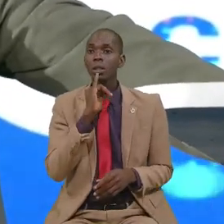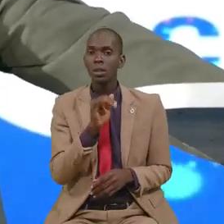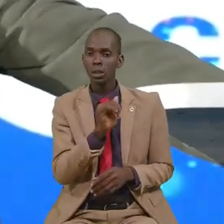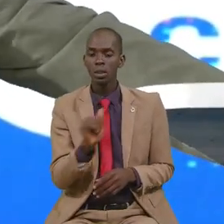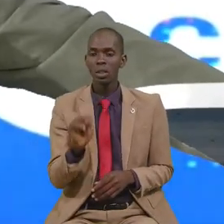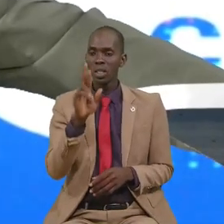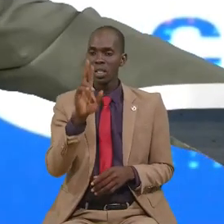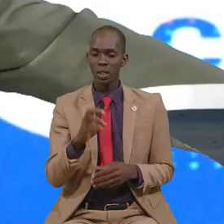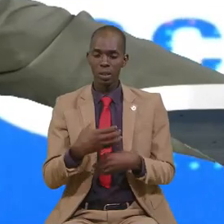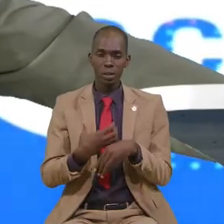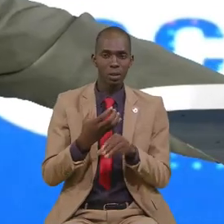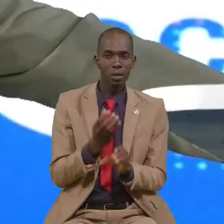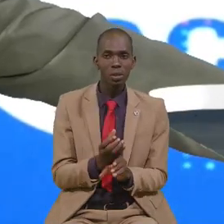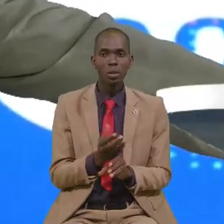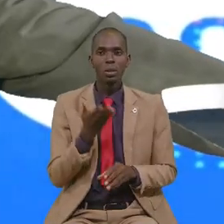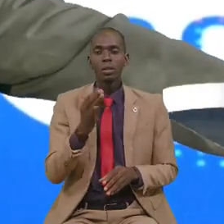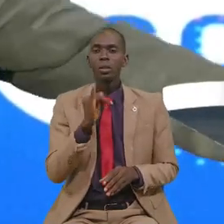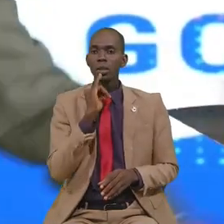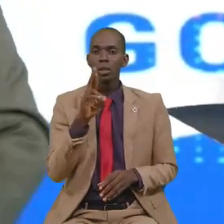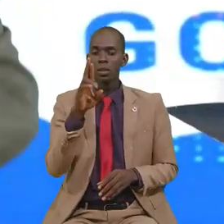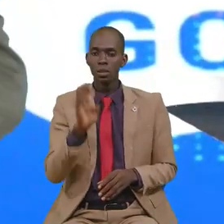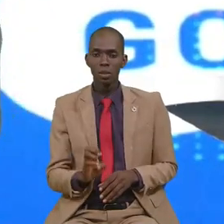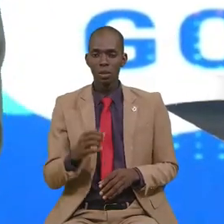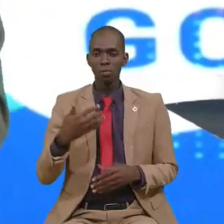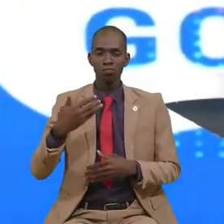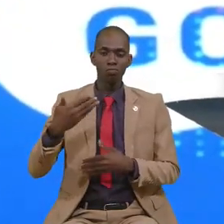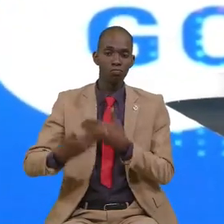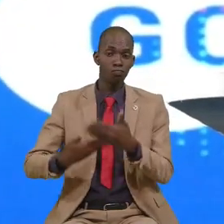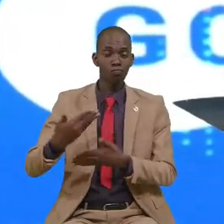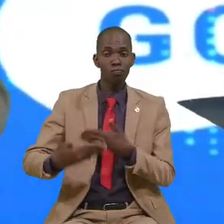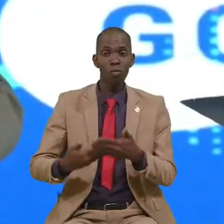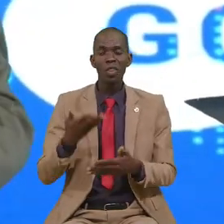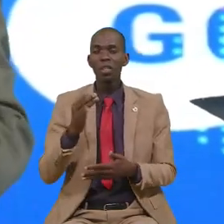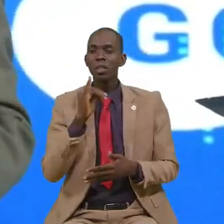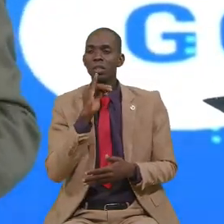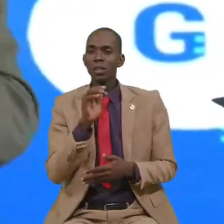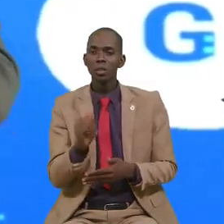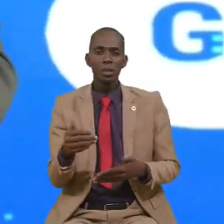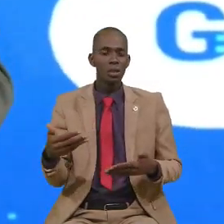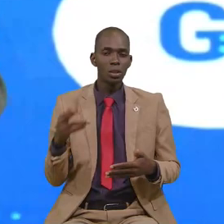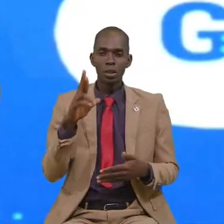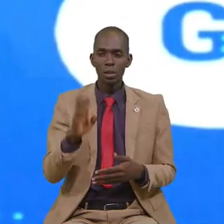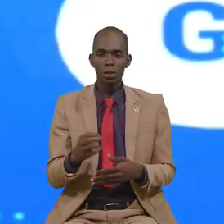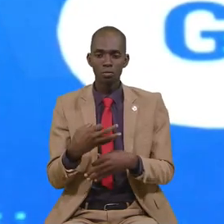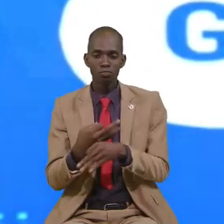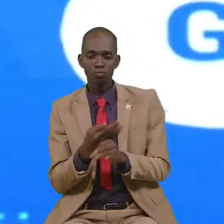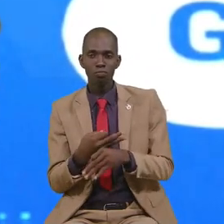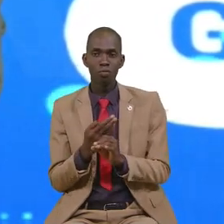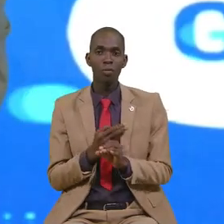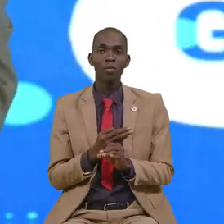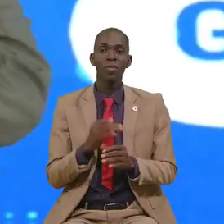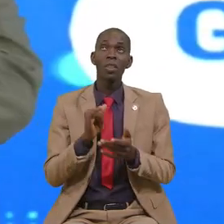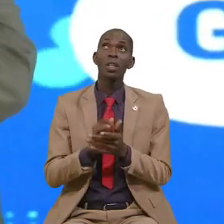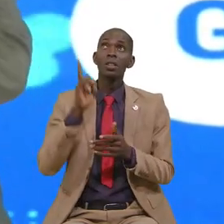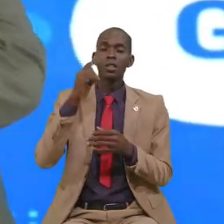recreation. There is a regeneration. There is a new, a reformation. That is, he